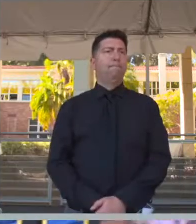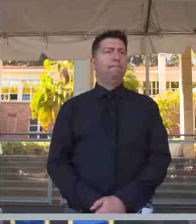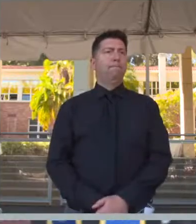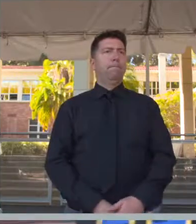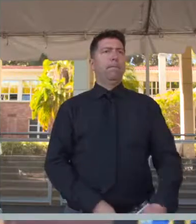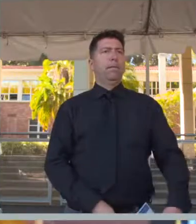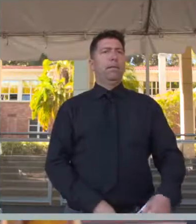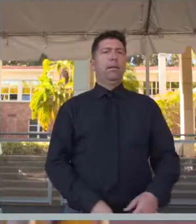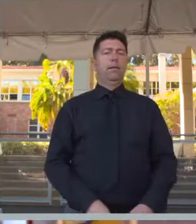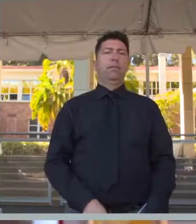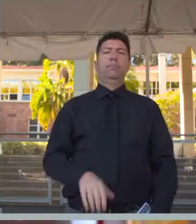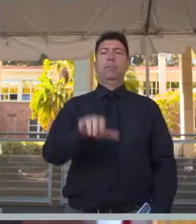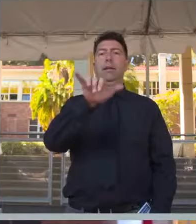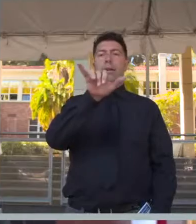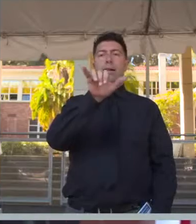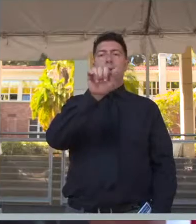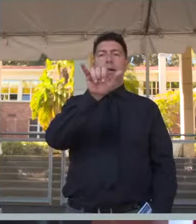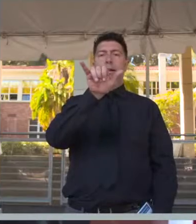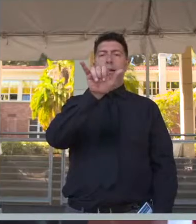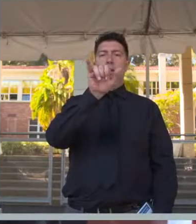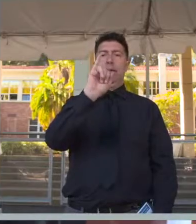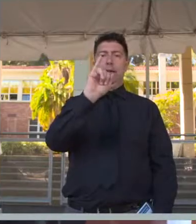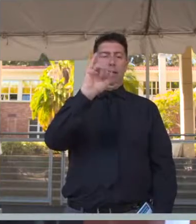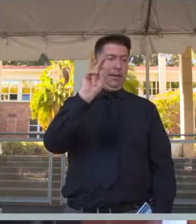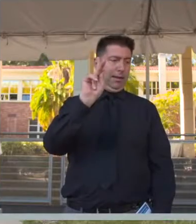Yeek Gordon Lee.